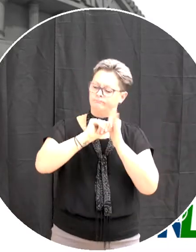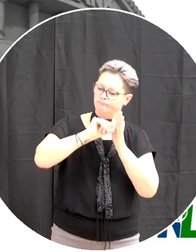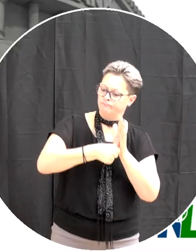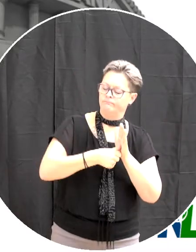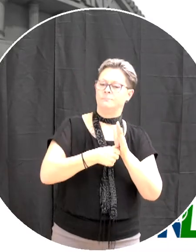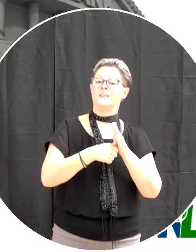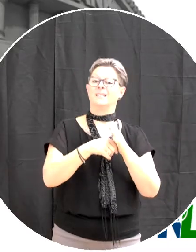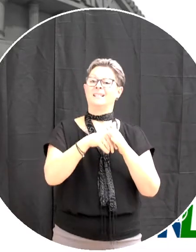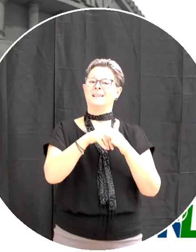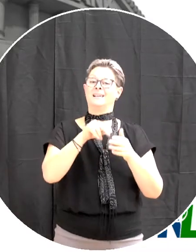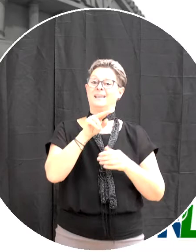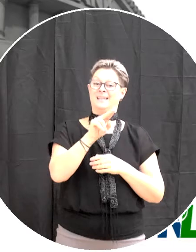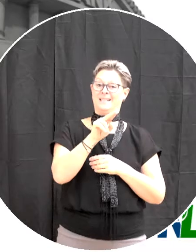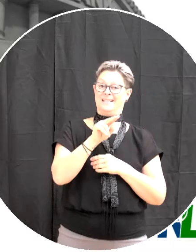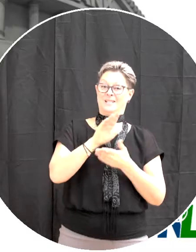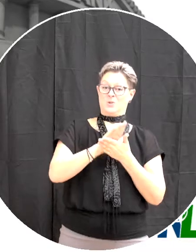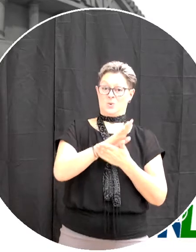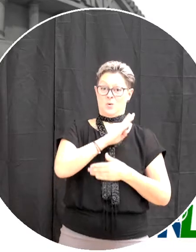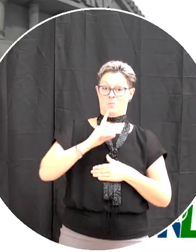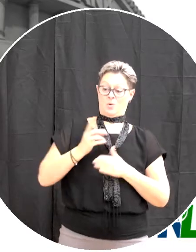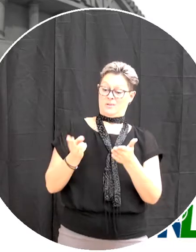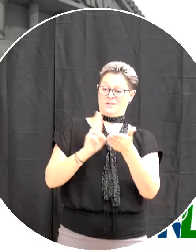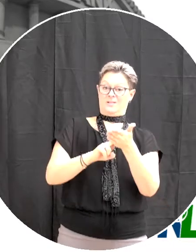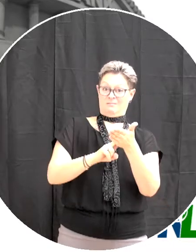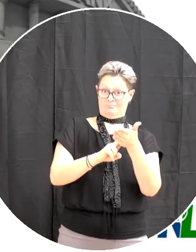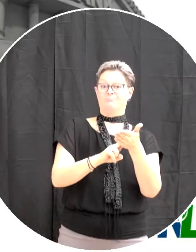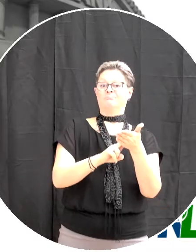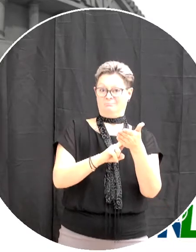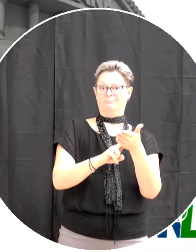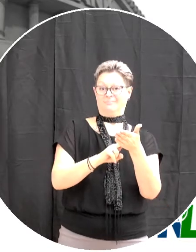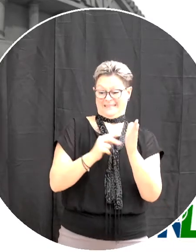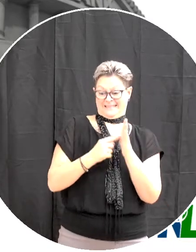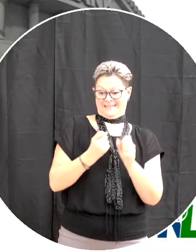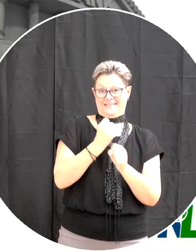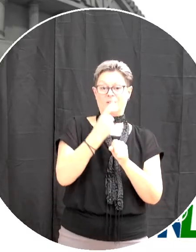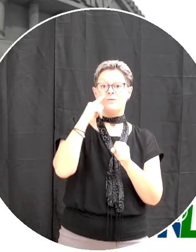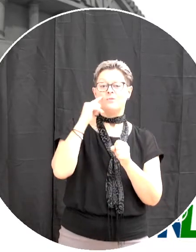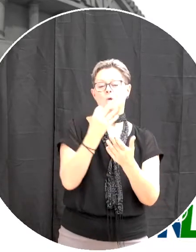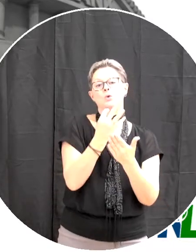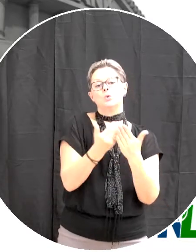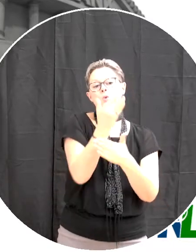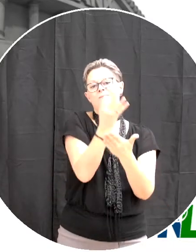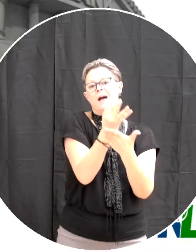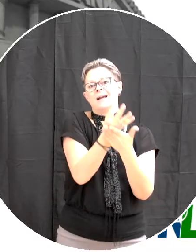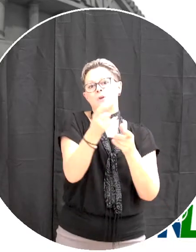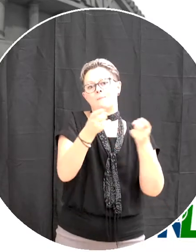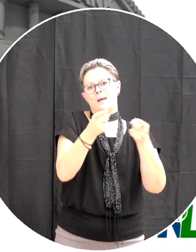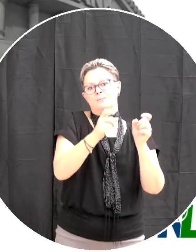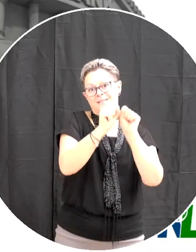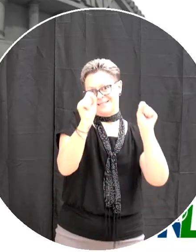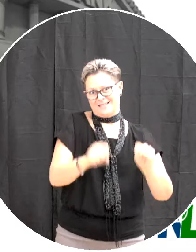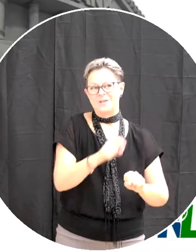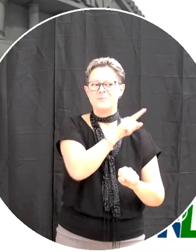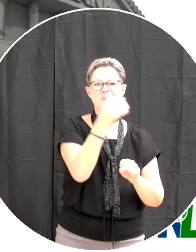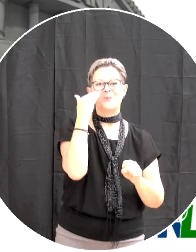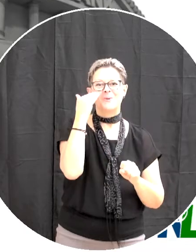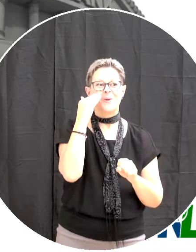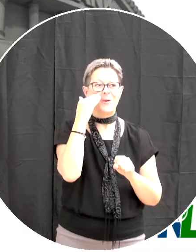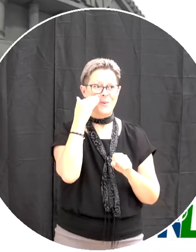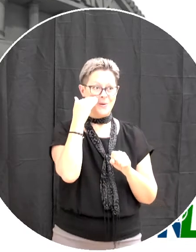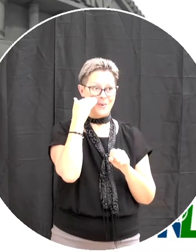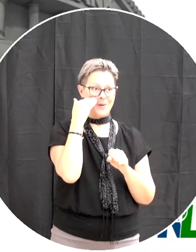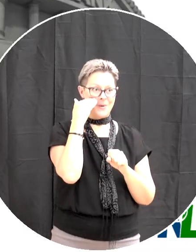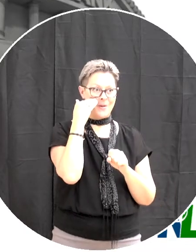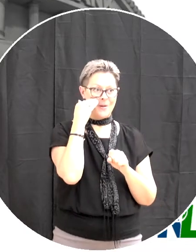signed a contract in April of last year, or this year, sorry, for a new financial management system. You're familiar with the term Kayenta. It's a